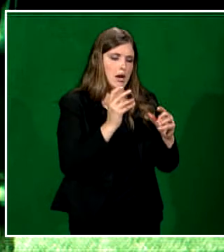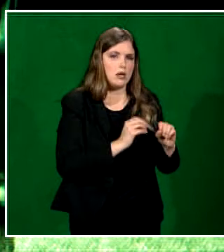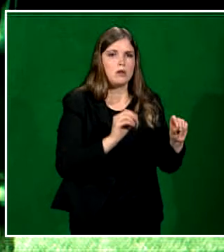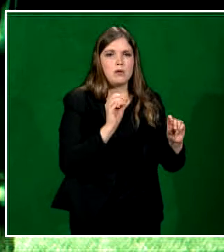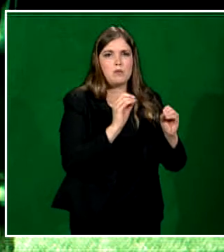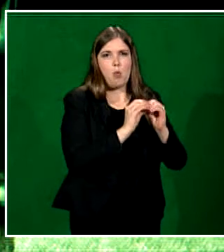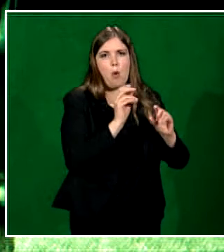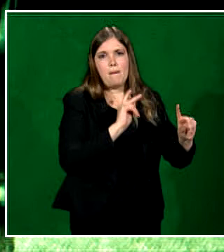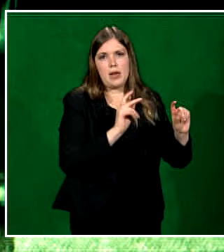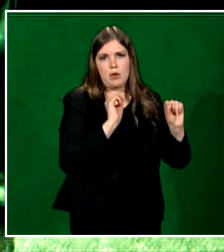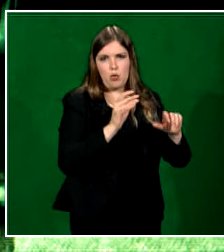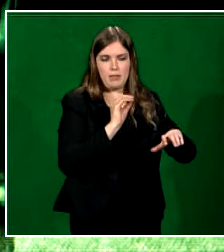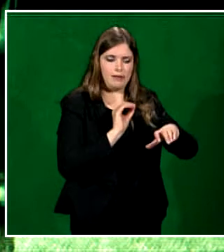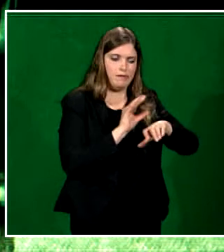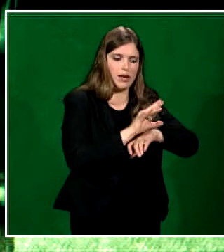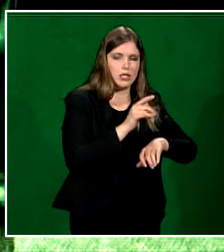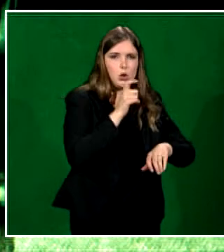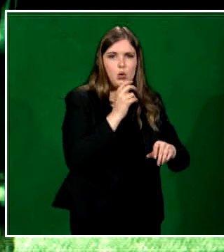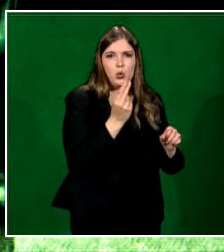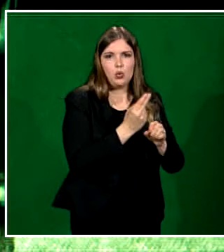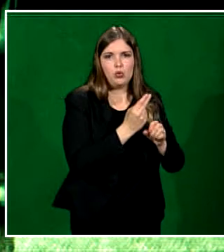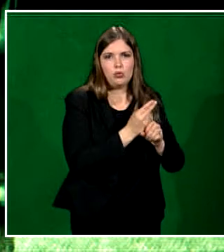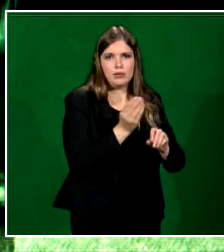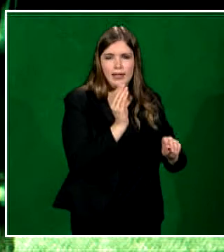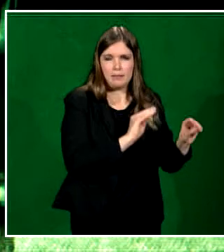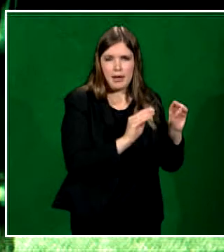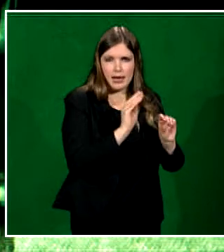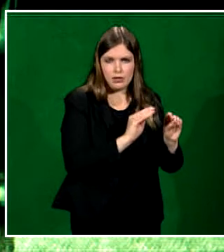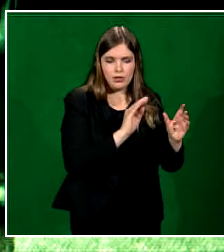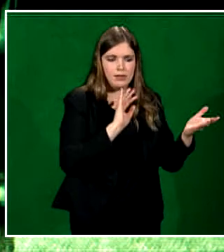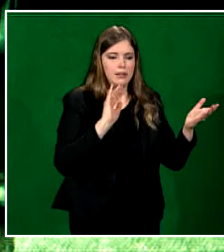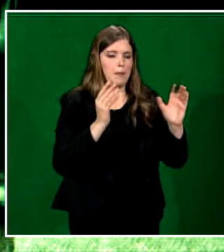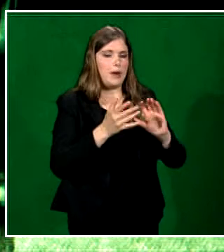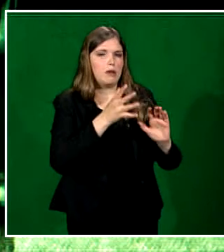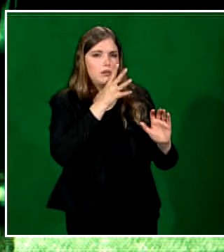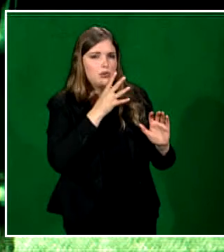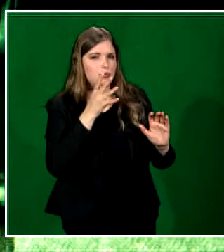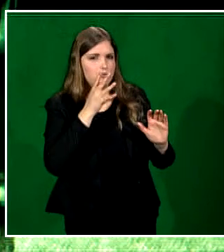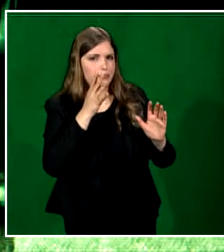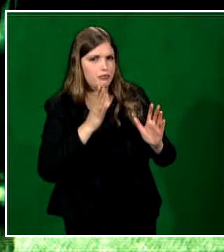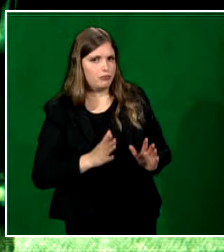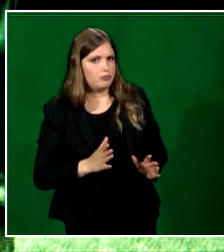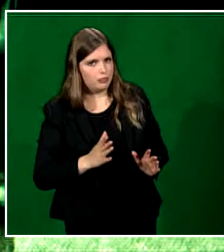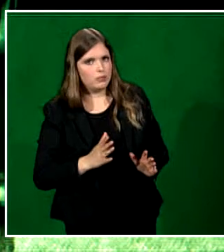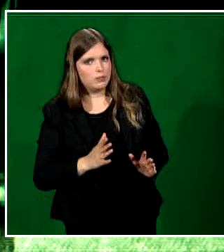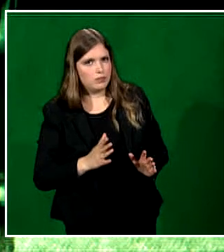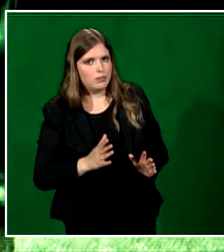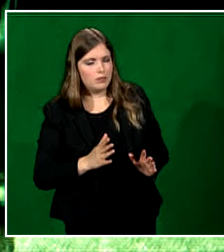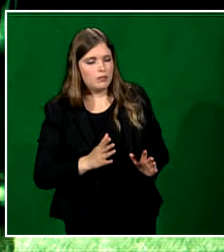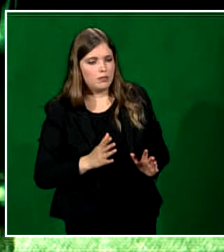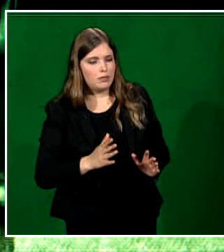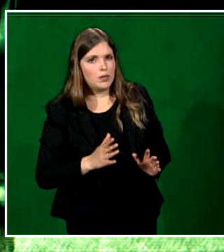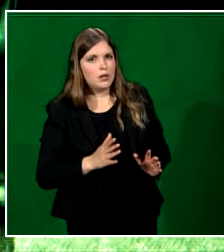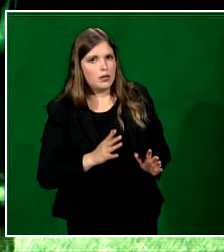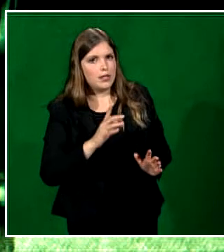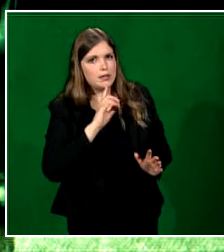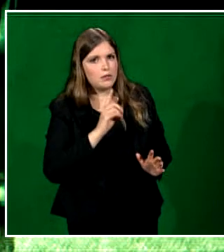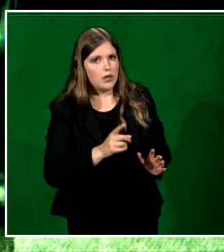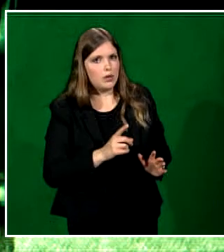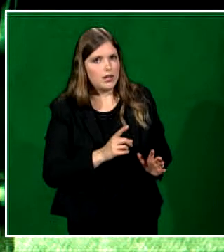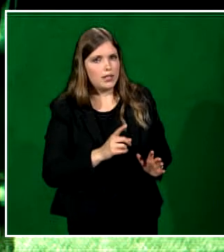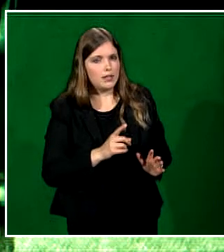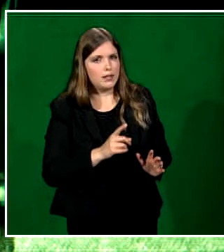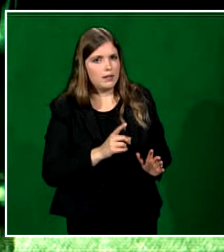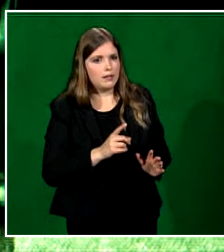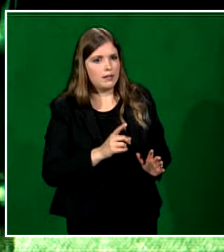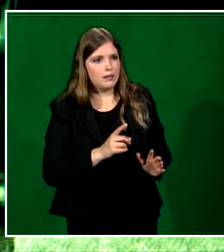packaging material. This is a bigger proportion of the population compared to the farmers, despite it being very valuable